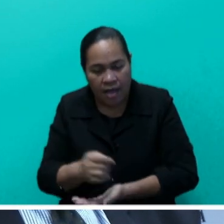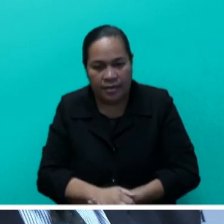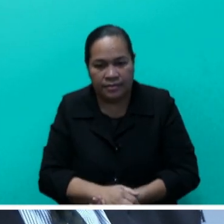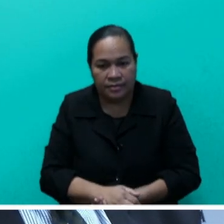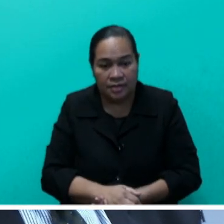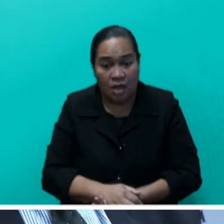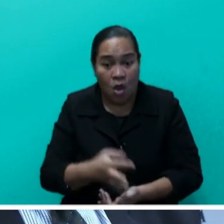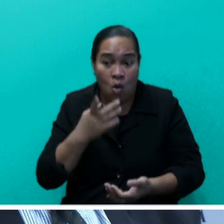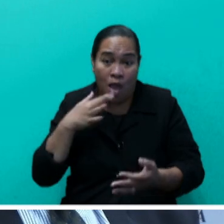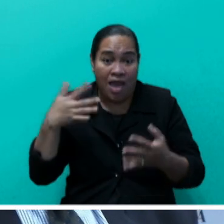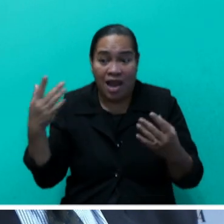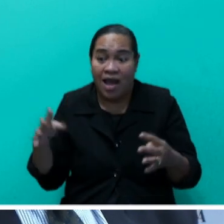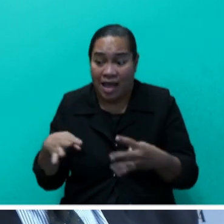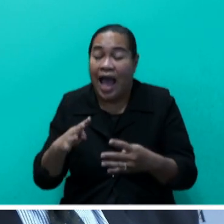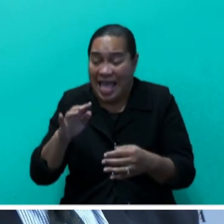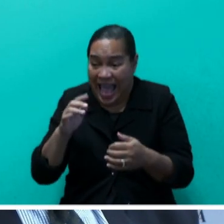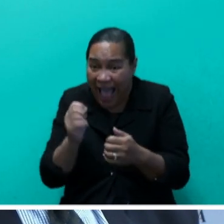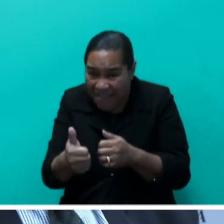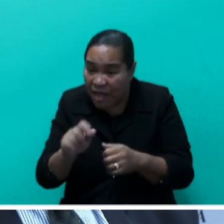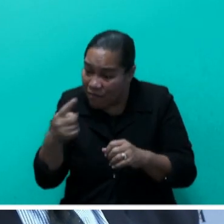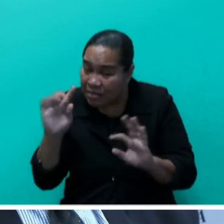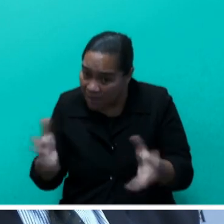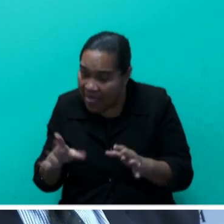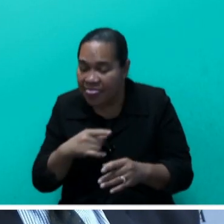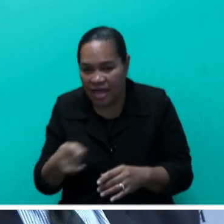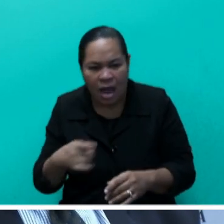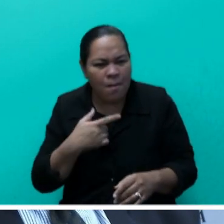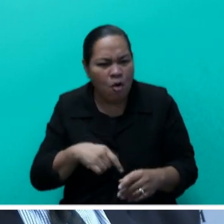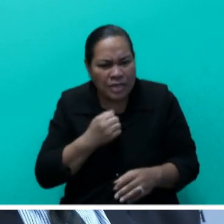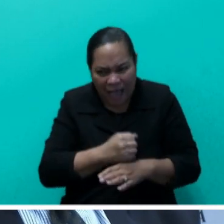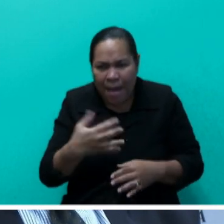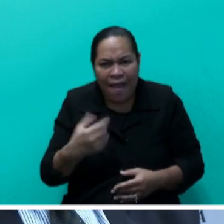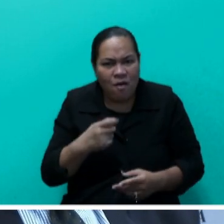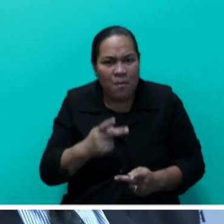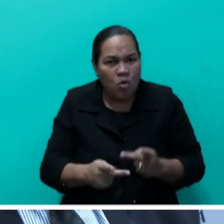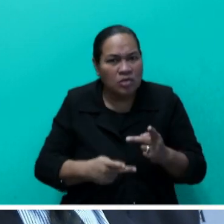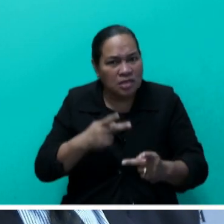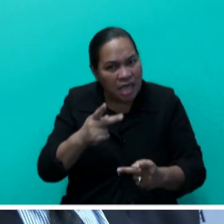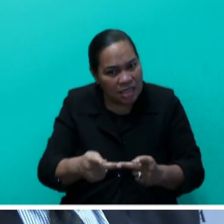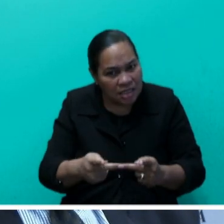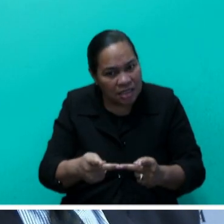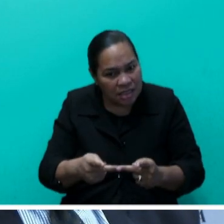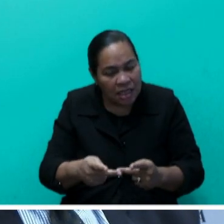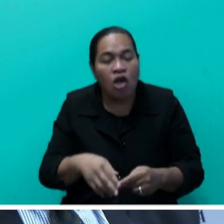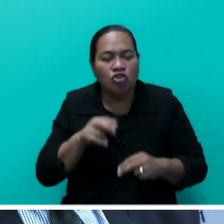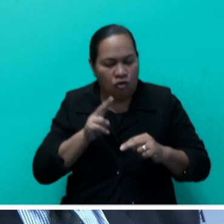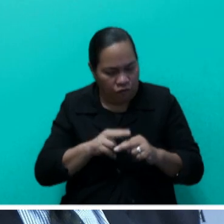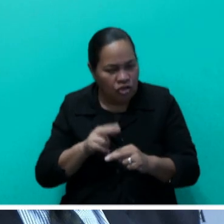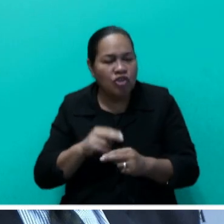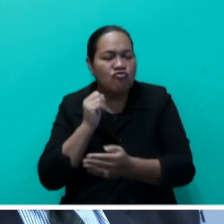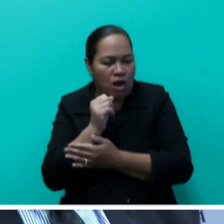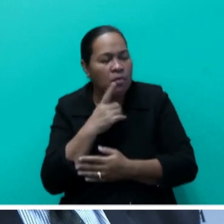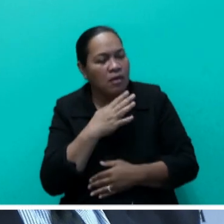immediately after the quarters. Because of government's processes, which was appreciated by Fiji Rugby, and